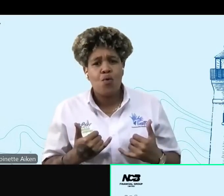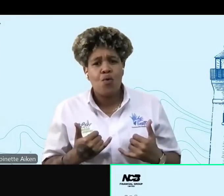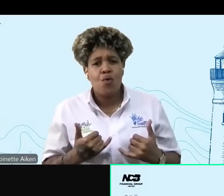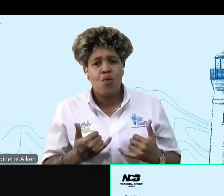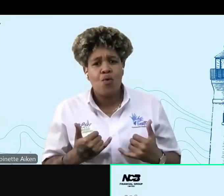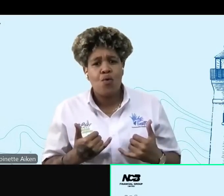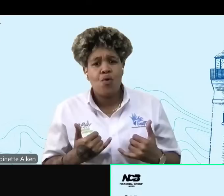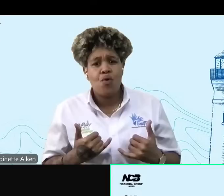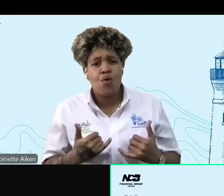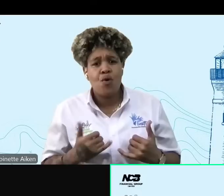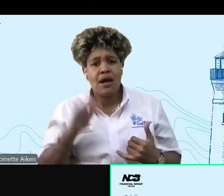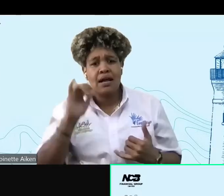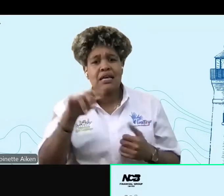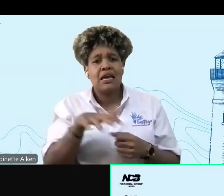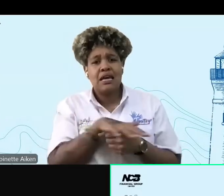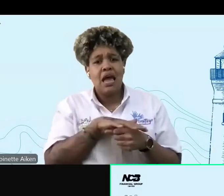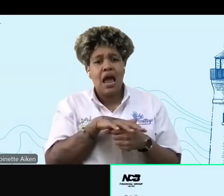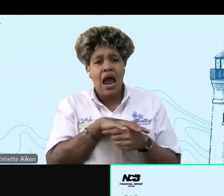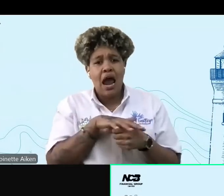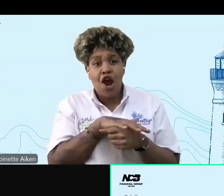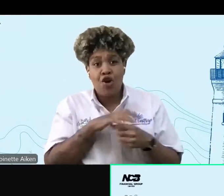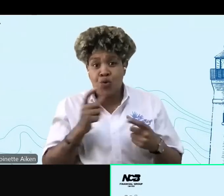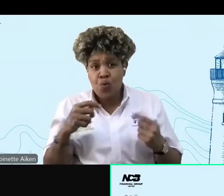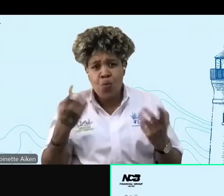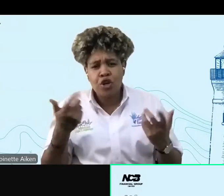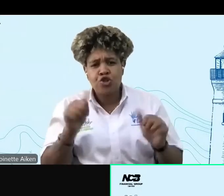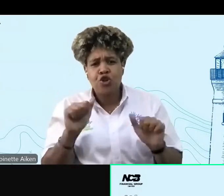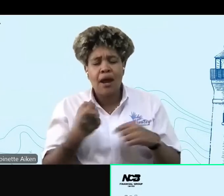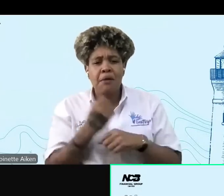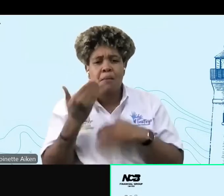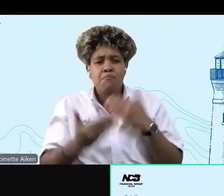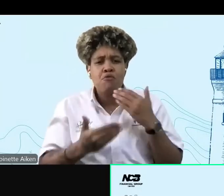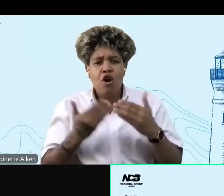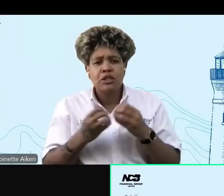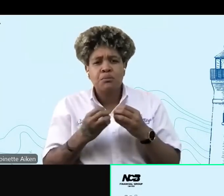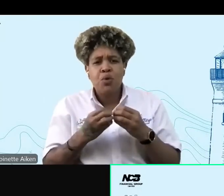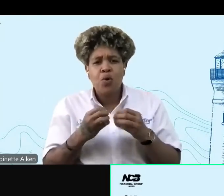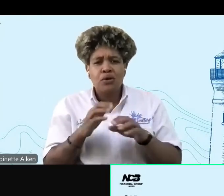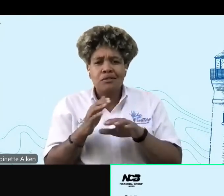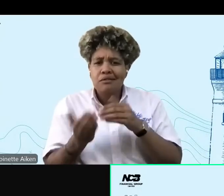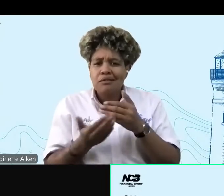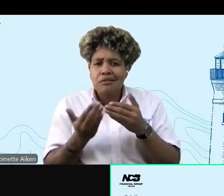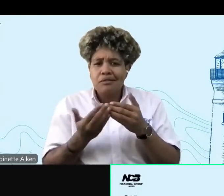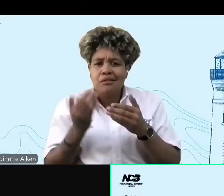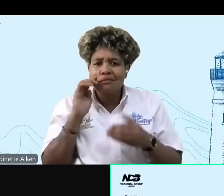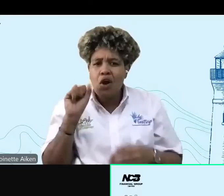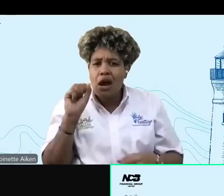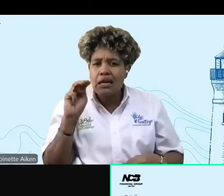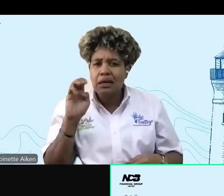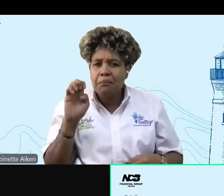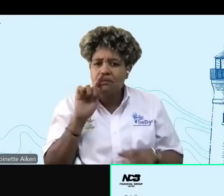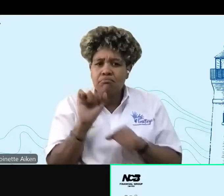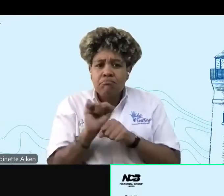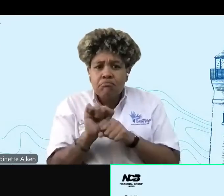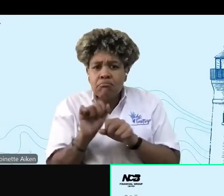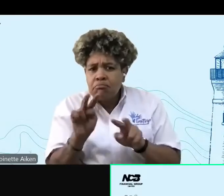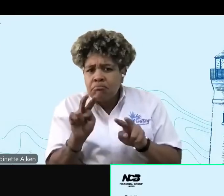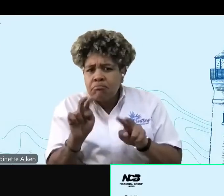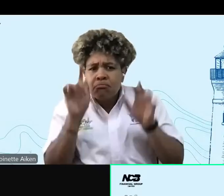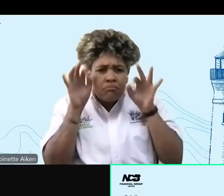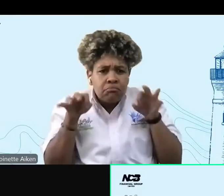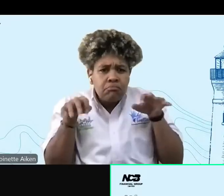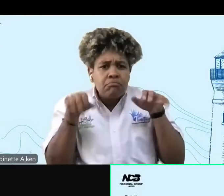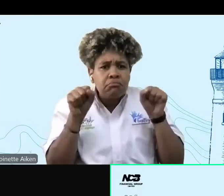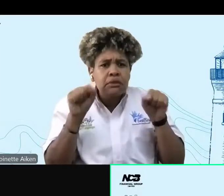in that area is to try and make the process easier for SMEs, essentially trying to ensure that decisioning can